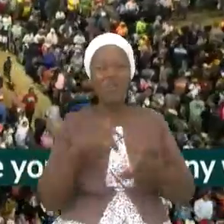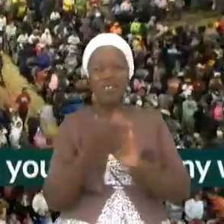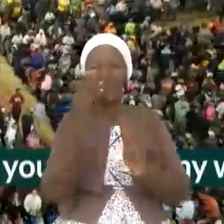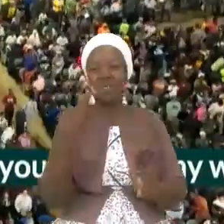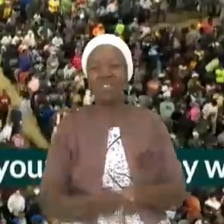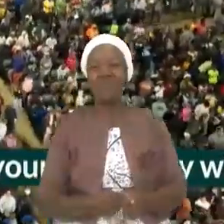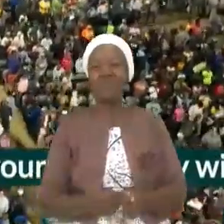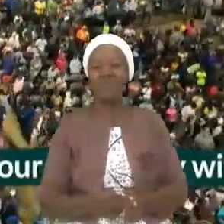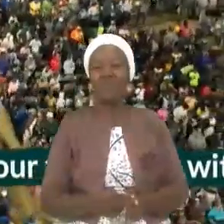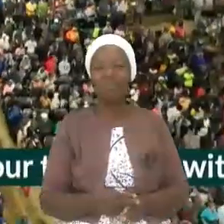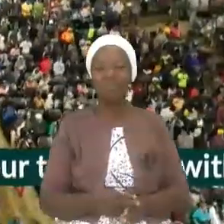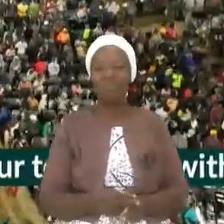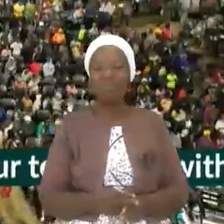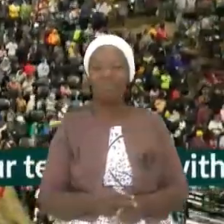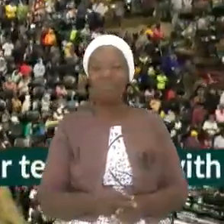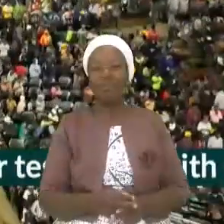Wonders without number.